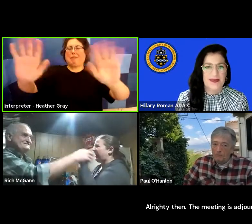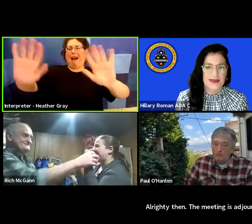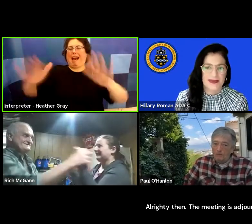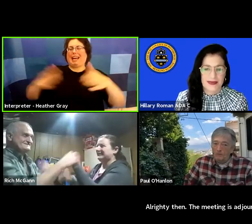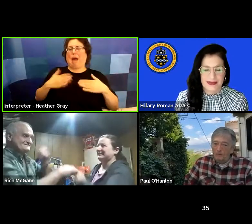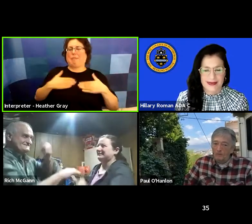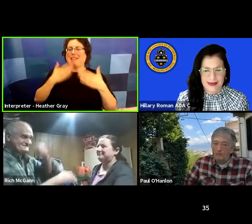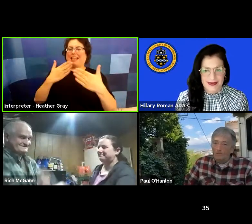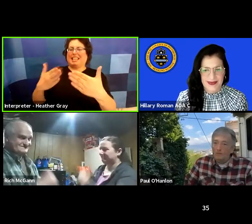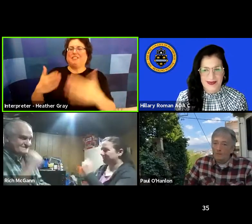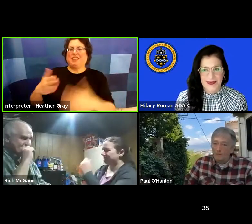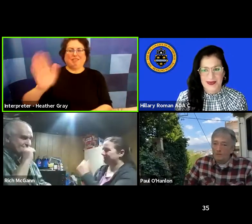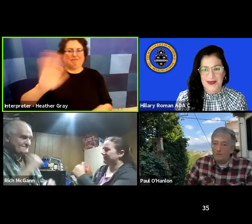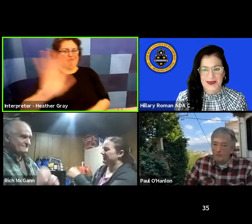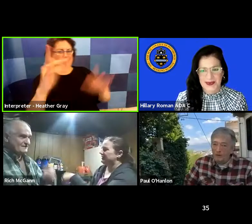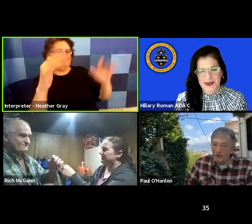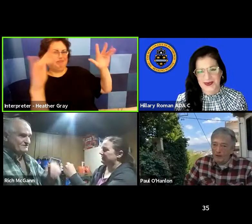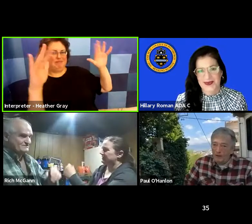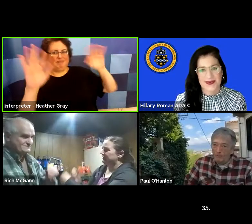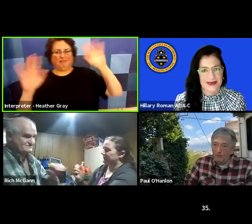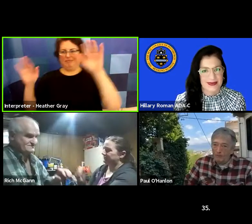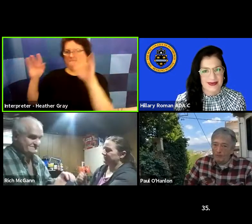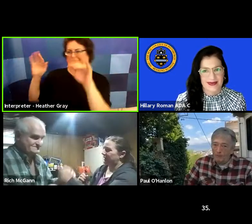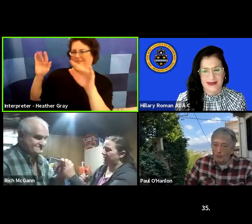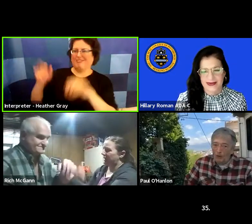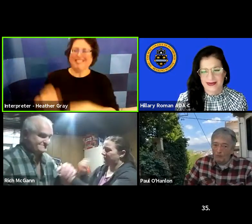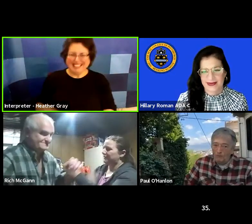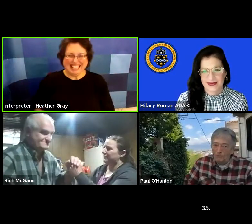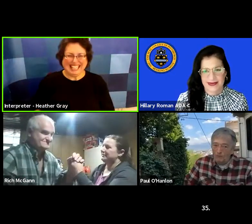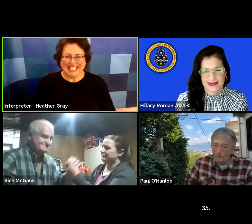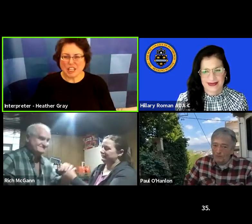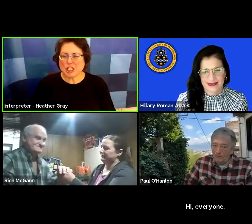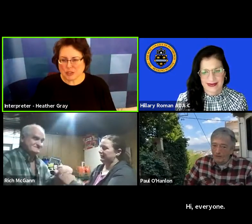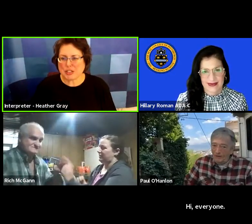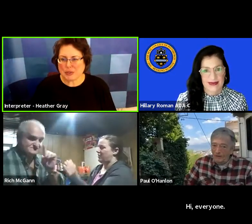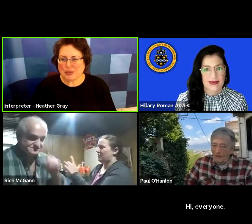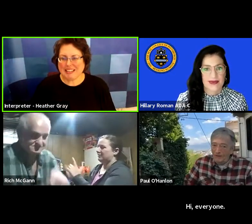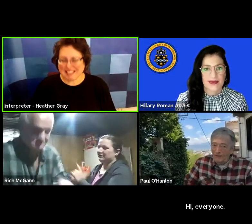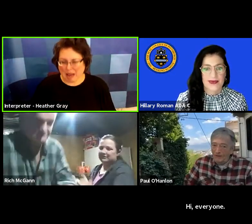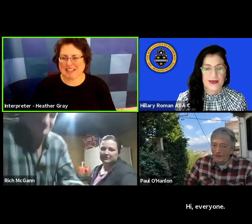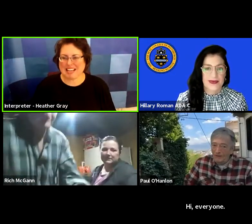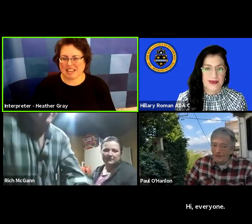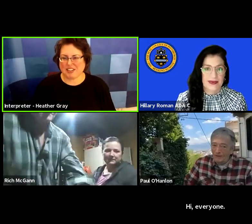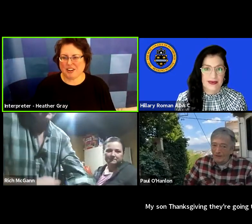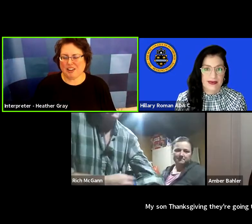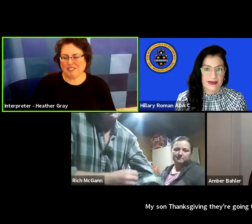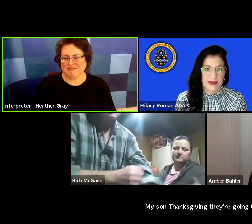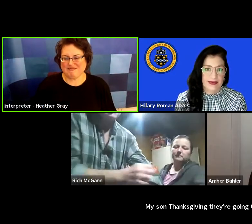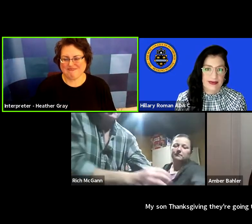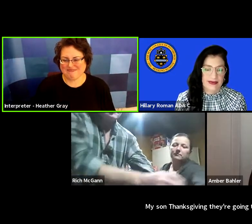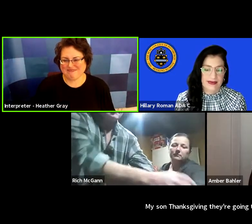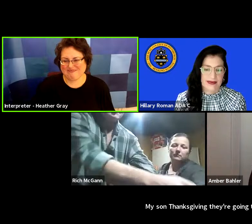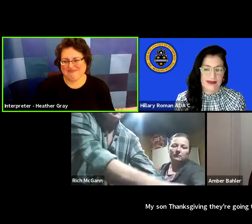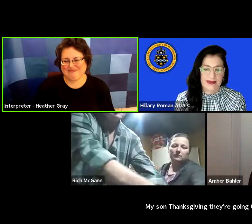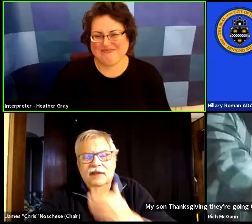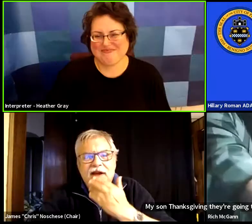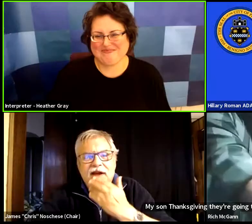That's happy Thanksgiving to everyone. 3:35. Bye, everyone. Blessed Thanksgiving to everyone. You too. Happy Thanksgiving, all.